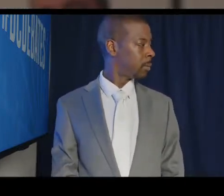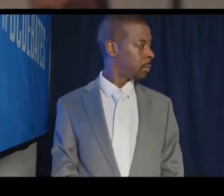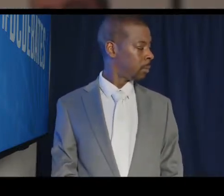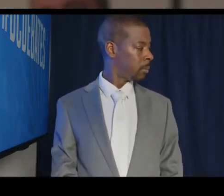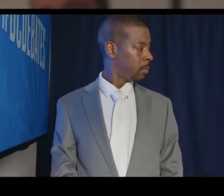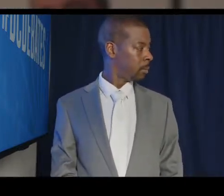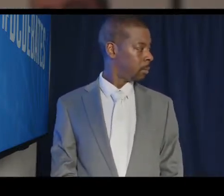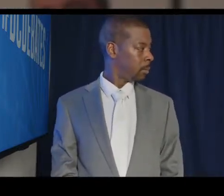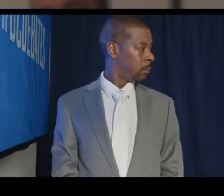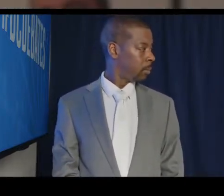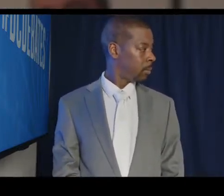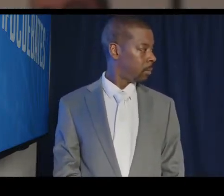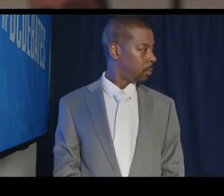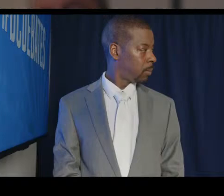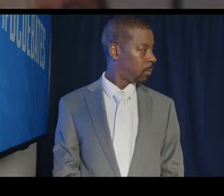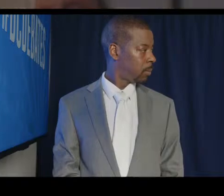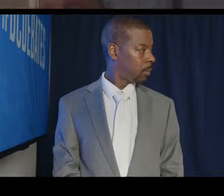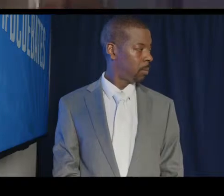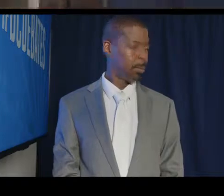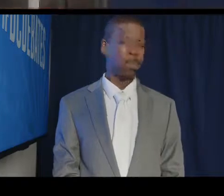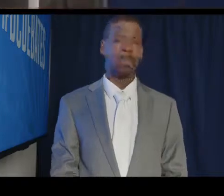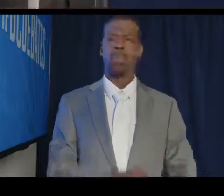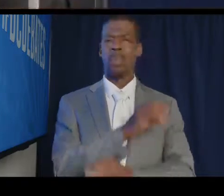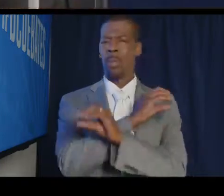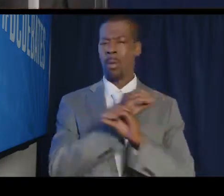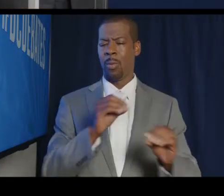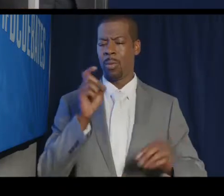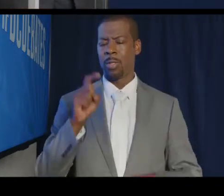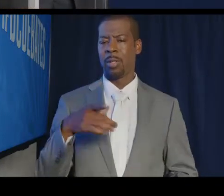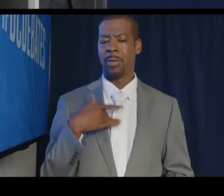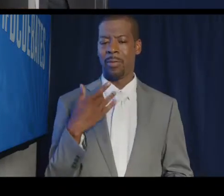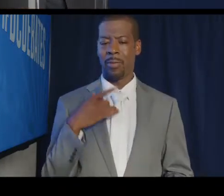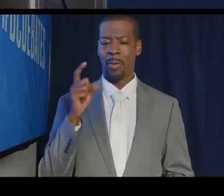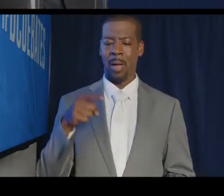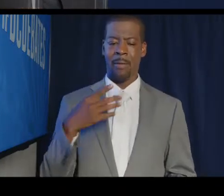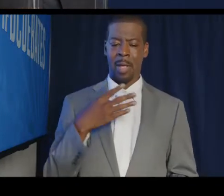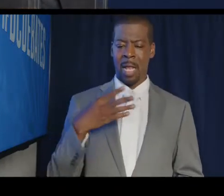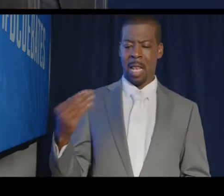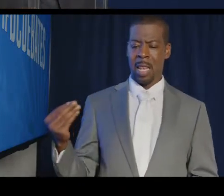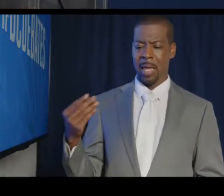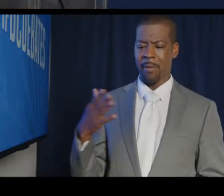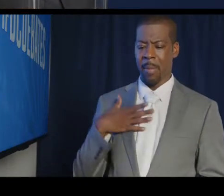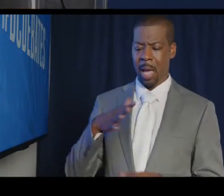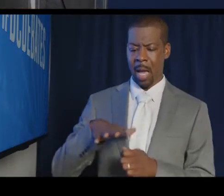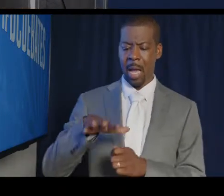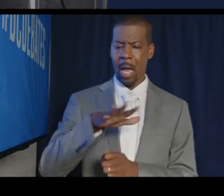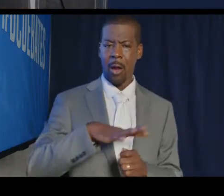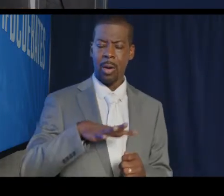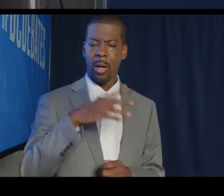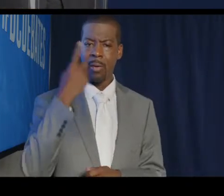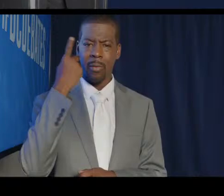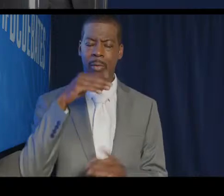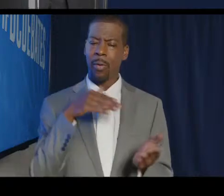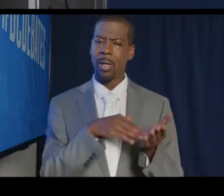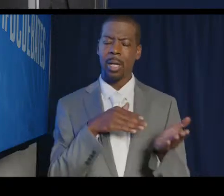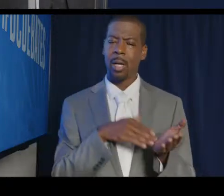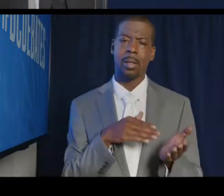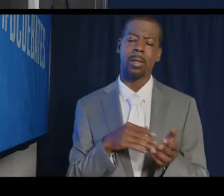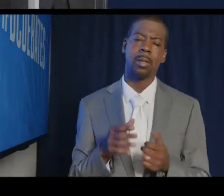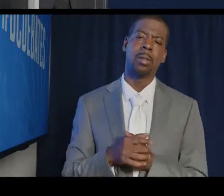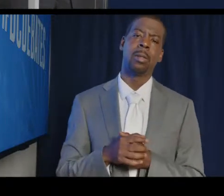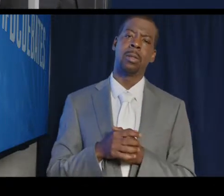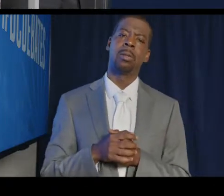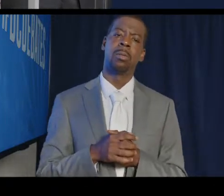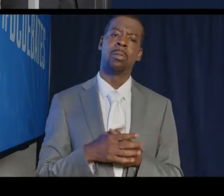your perspective here? No one in our city should feel like they have to leave their neighborhood in order to have their health care needs addressed. Healthcare